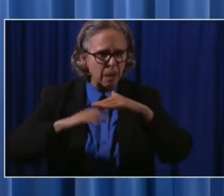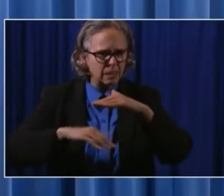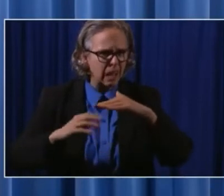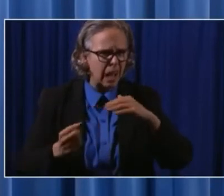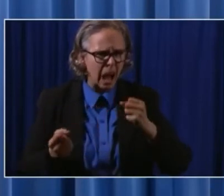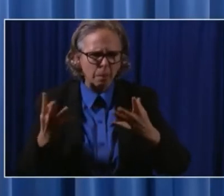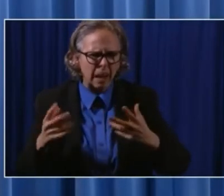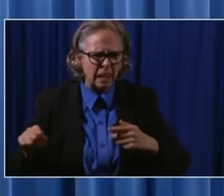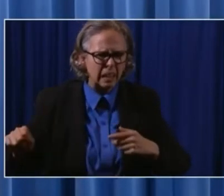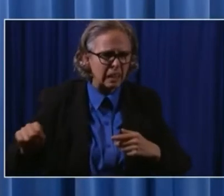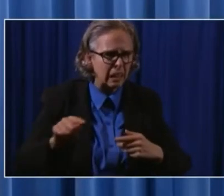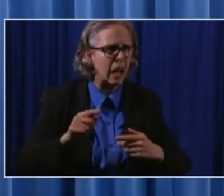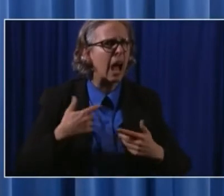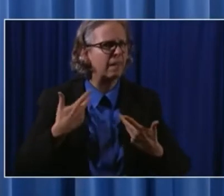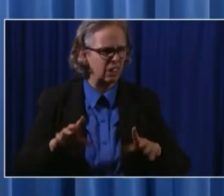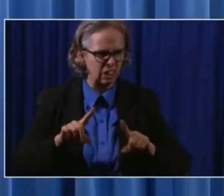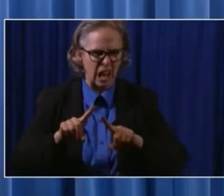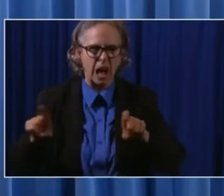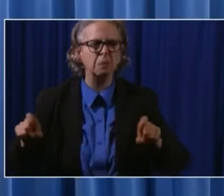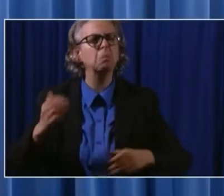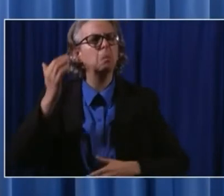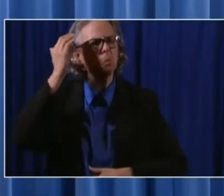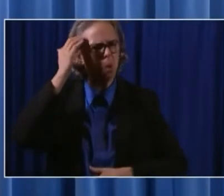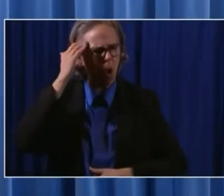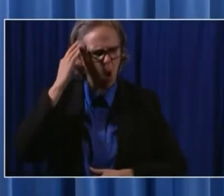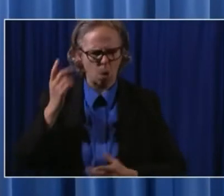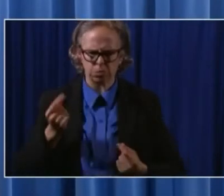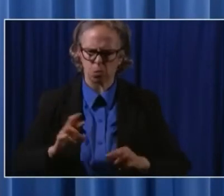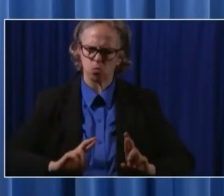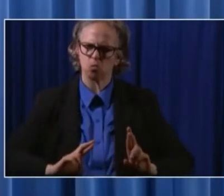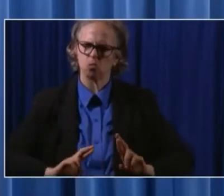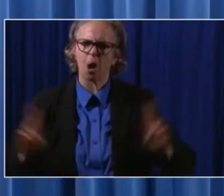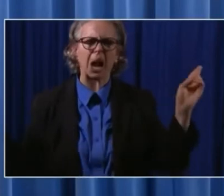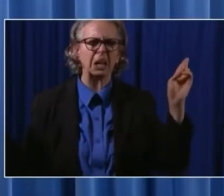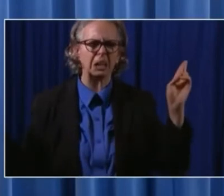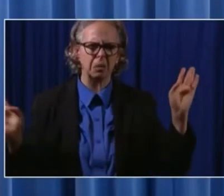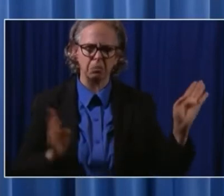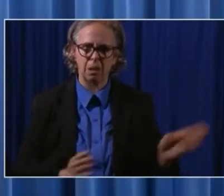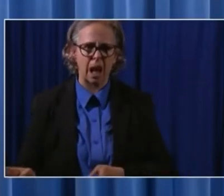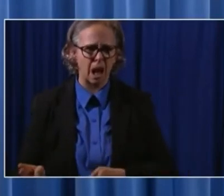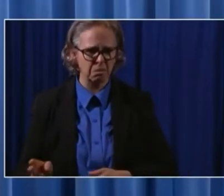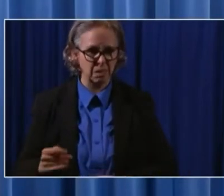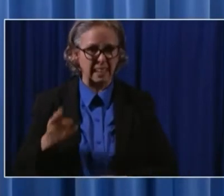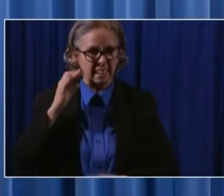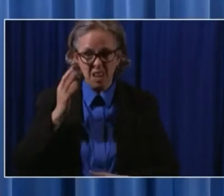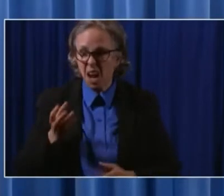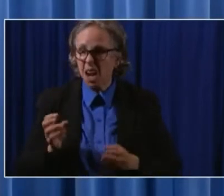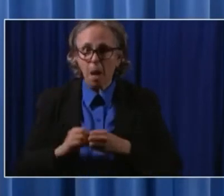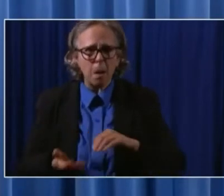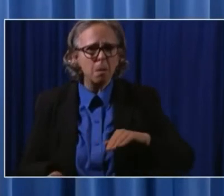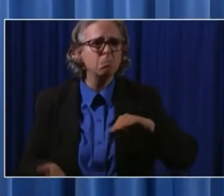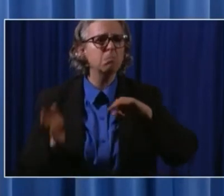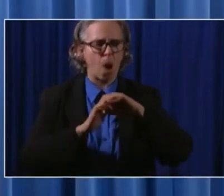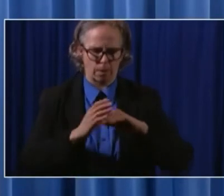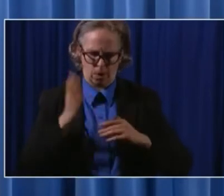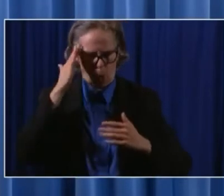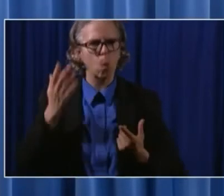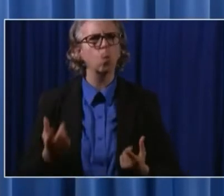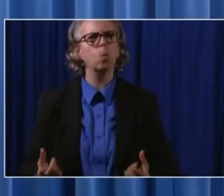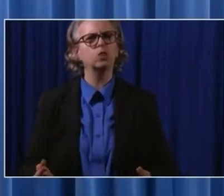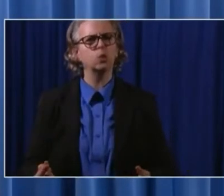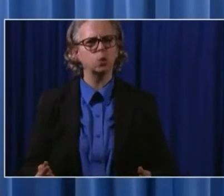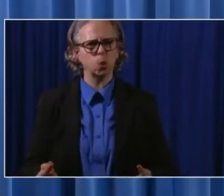So they all know where they're going. They all know if there's a surge, where physically they're going. They all know what they're going to do.